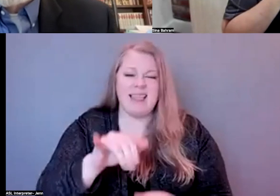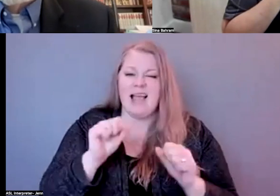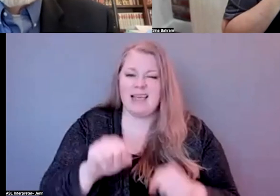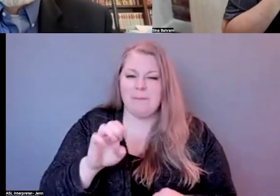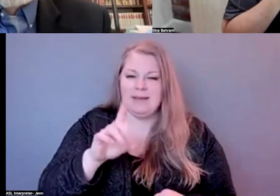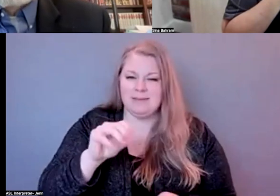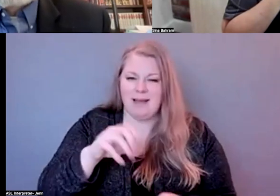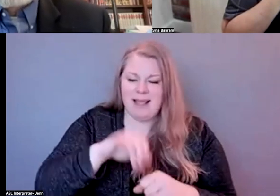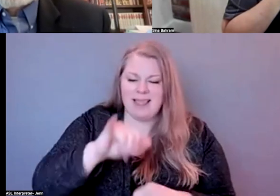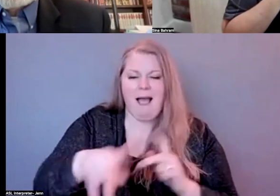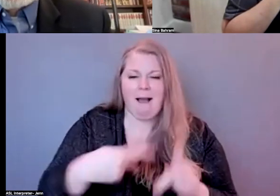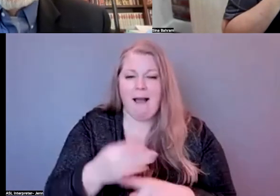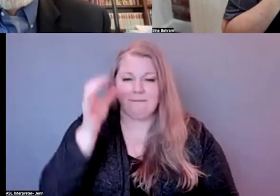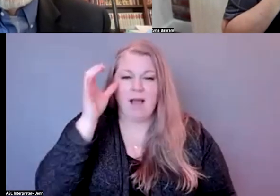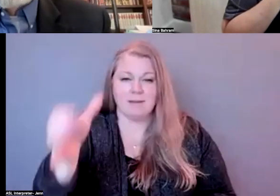of a concept.